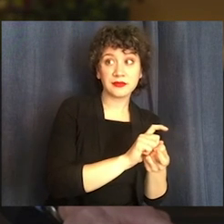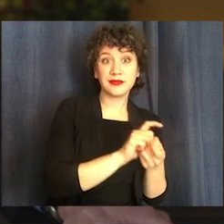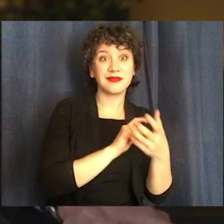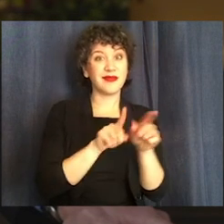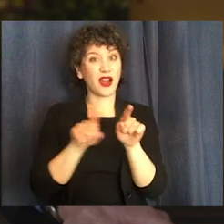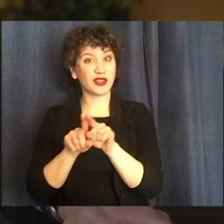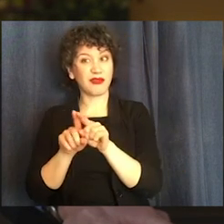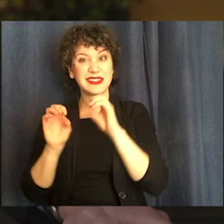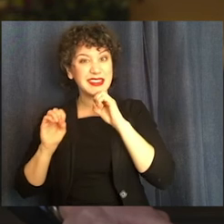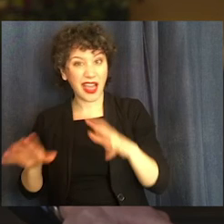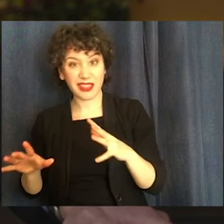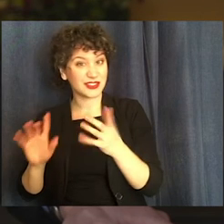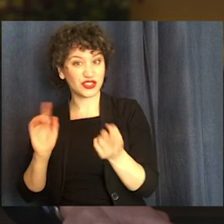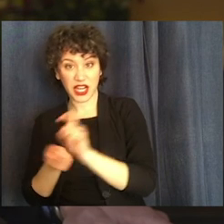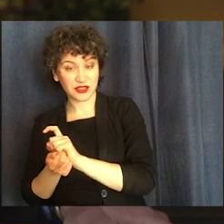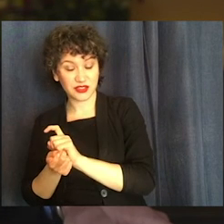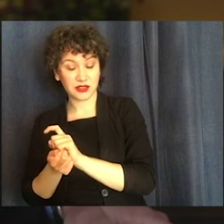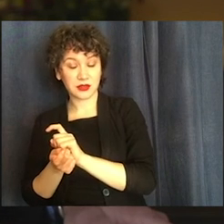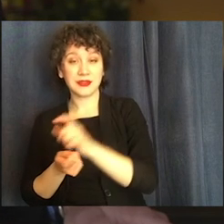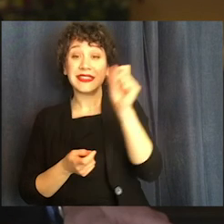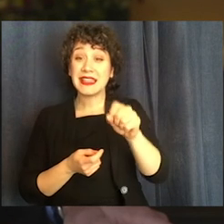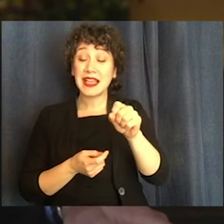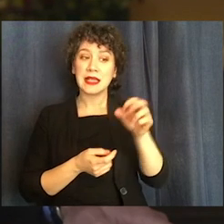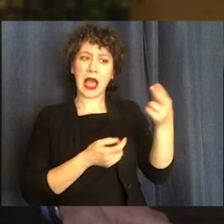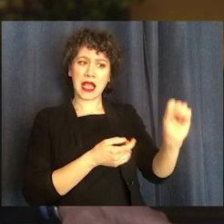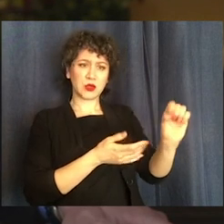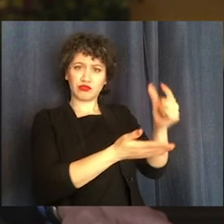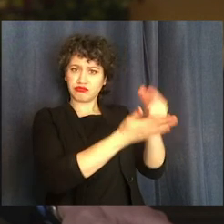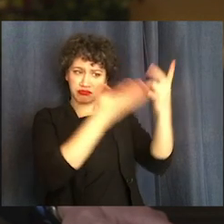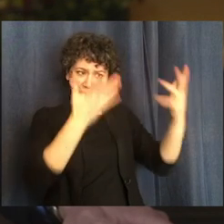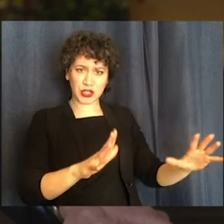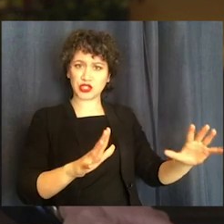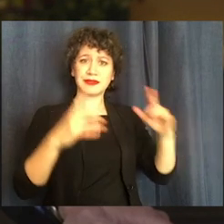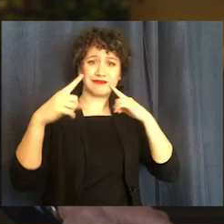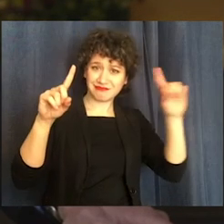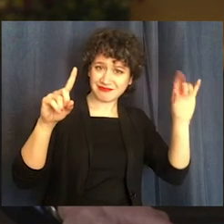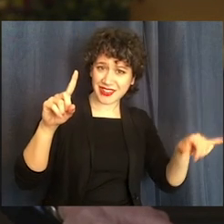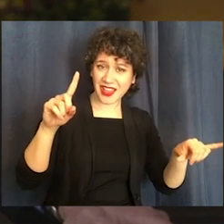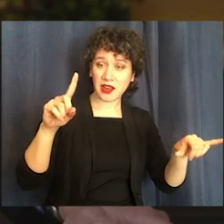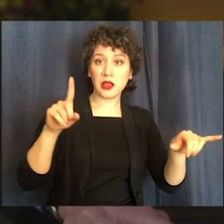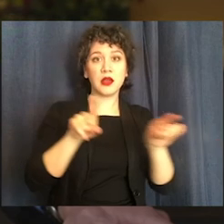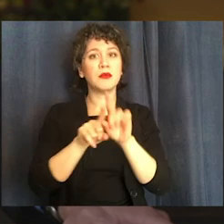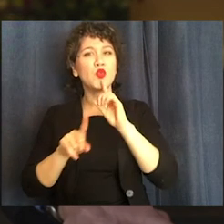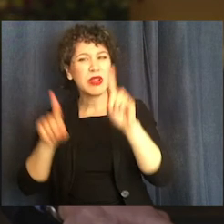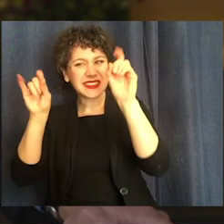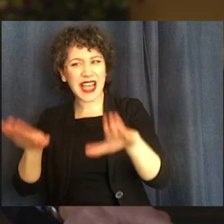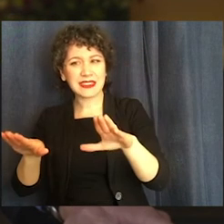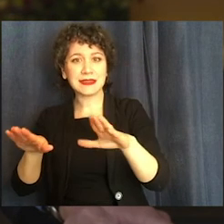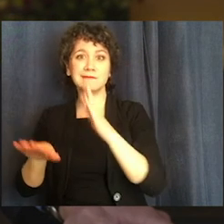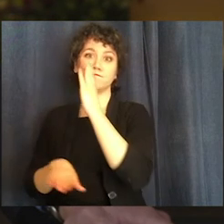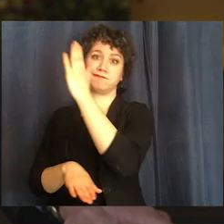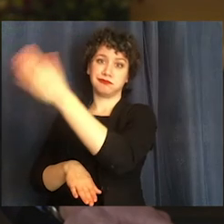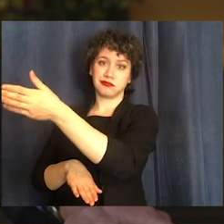just beginning. The most important lessons lay in front of you, not behind. And you're being launched into